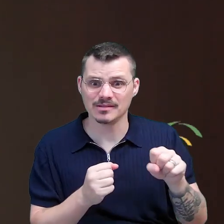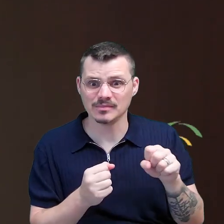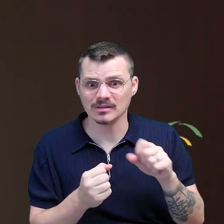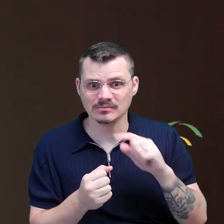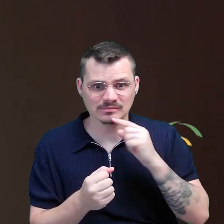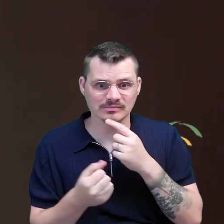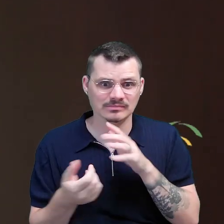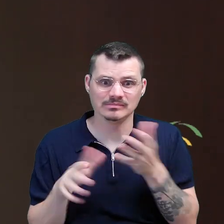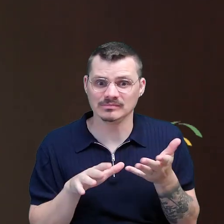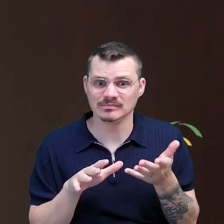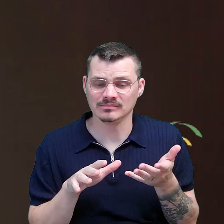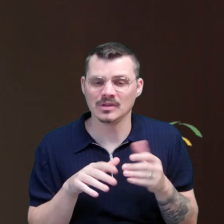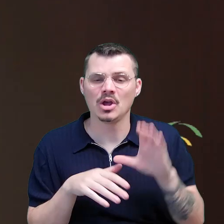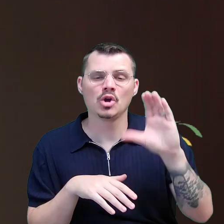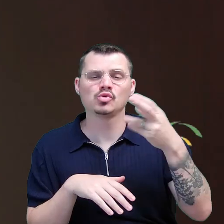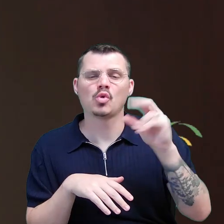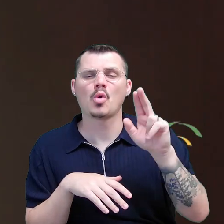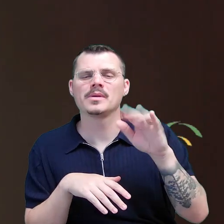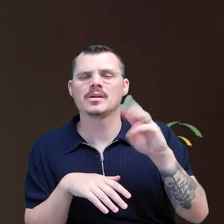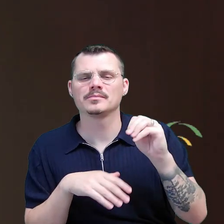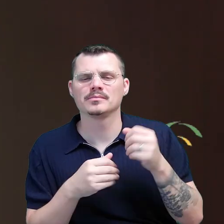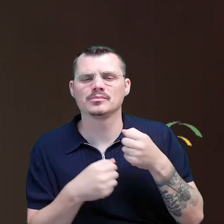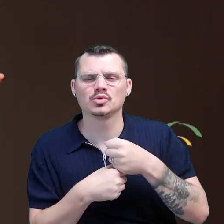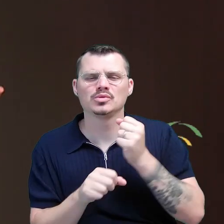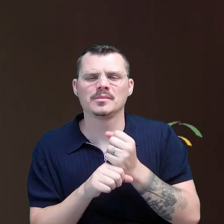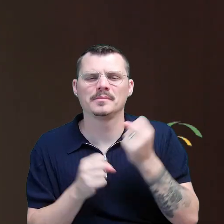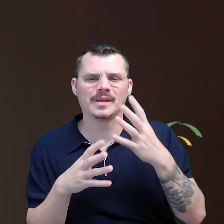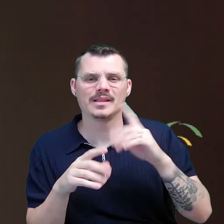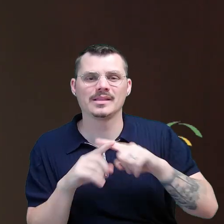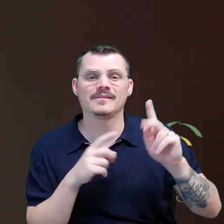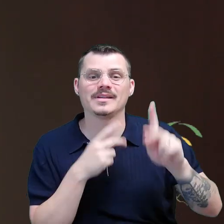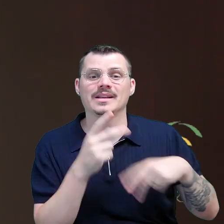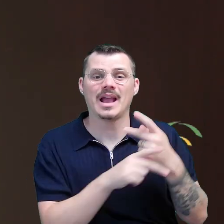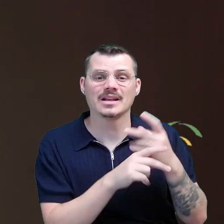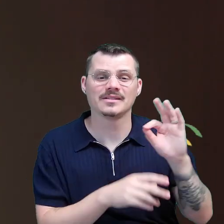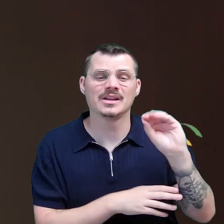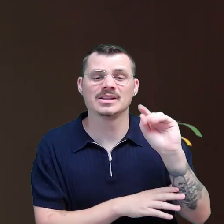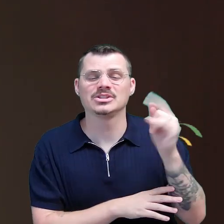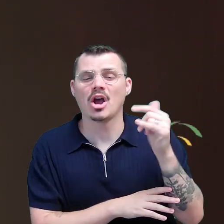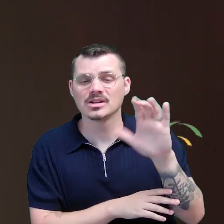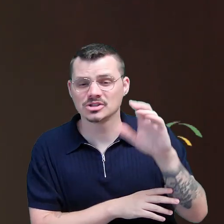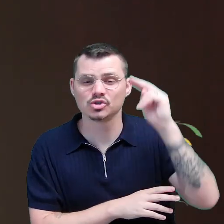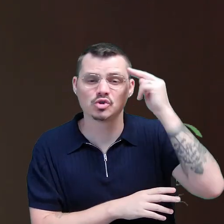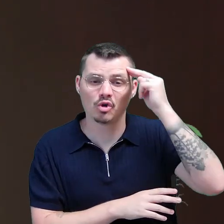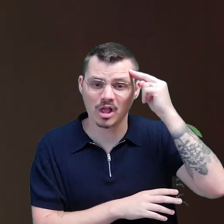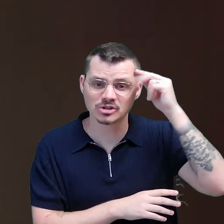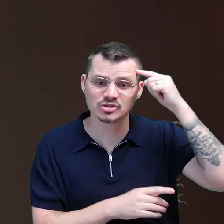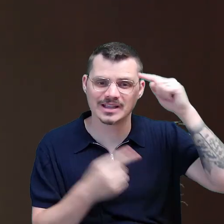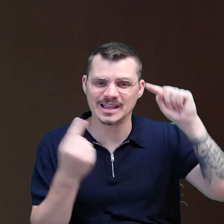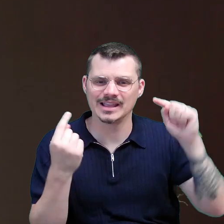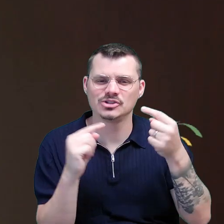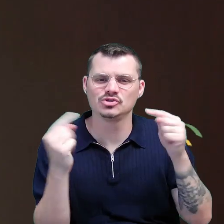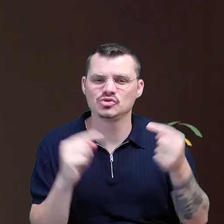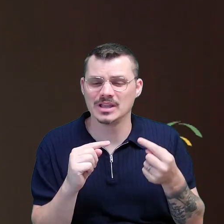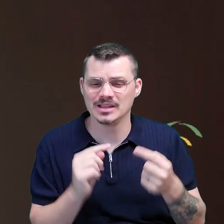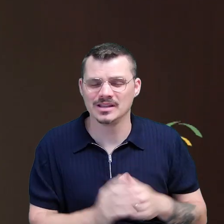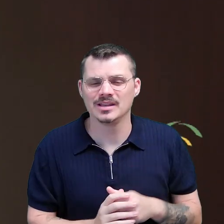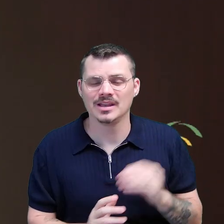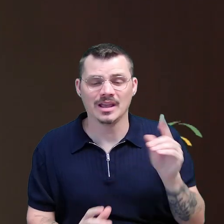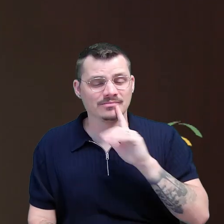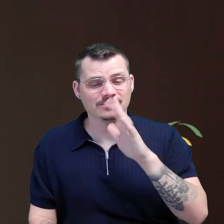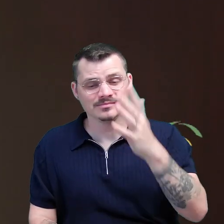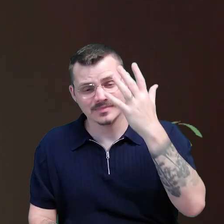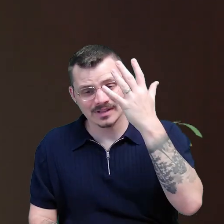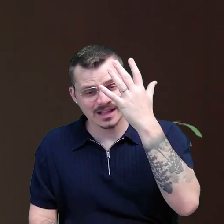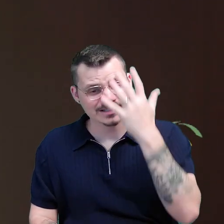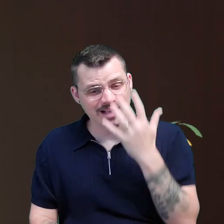lethal. Chromium produces a variety of other types of toxic neurological injury. And